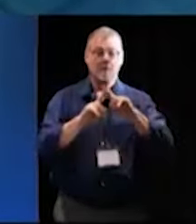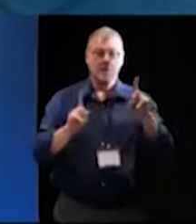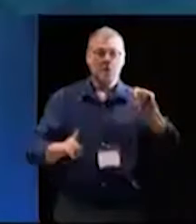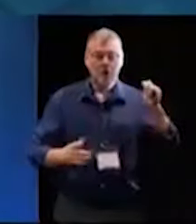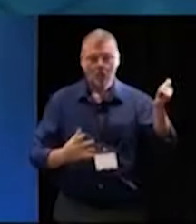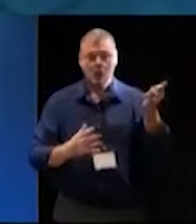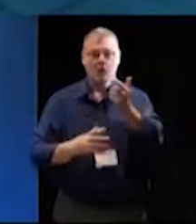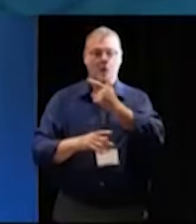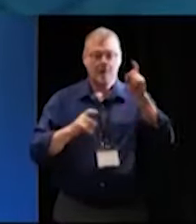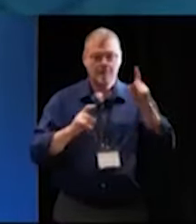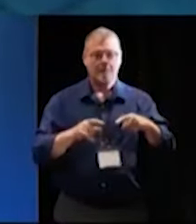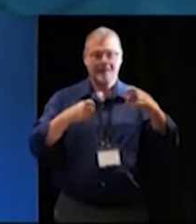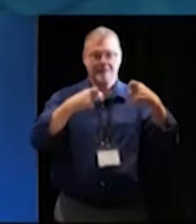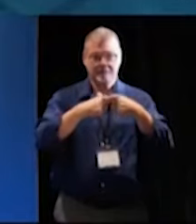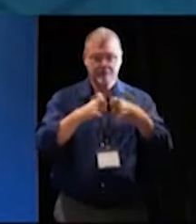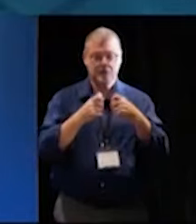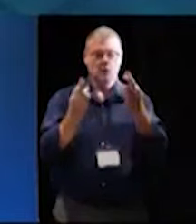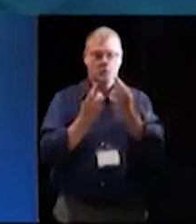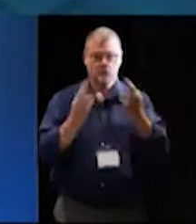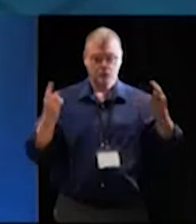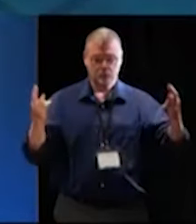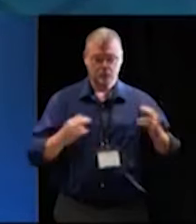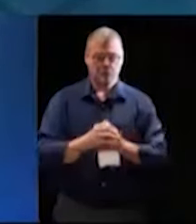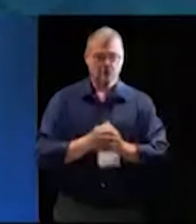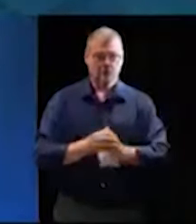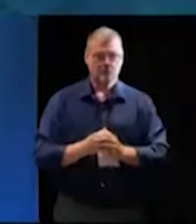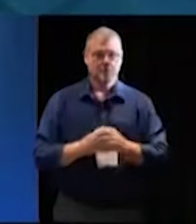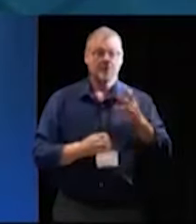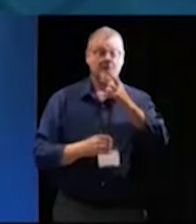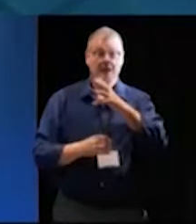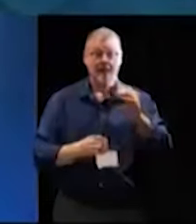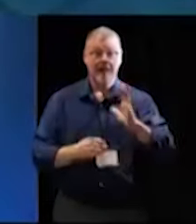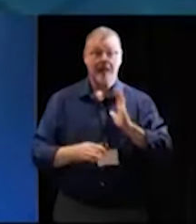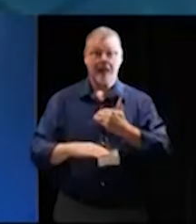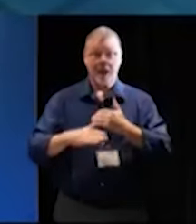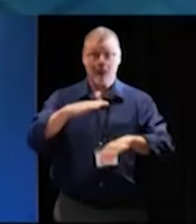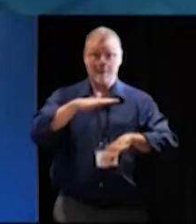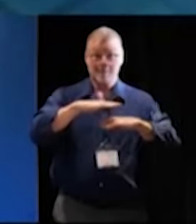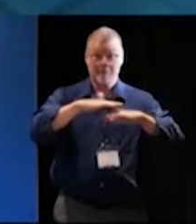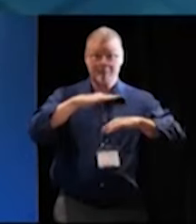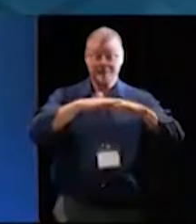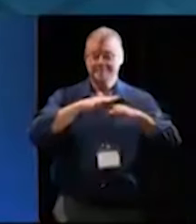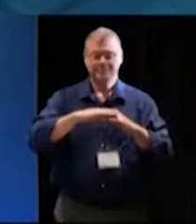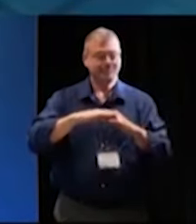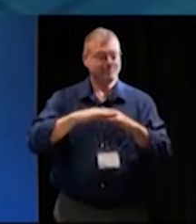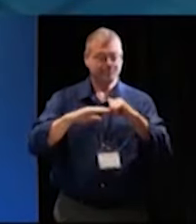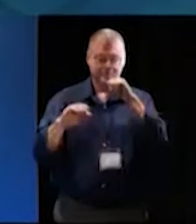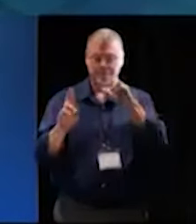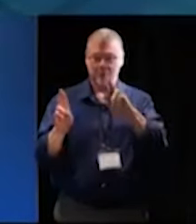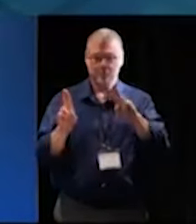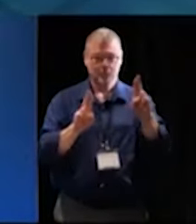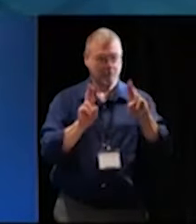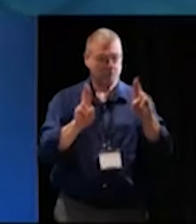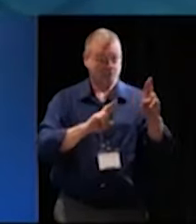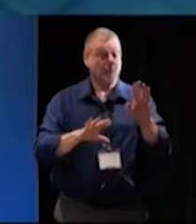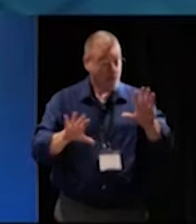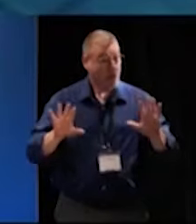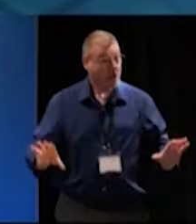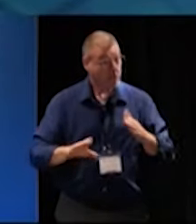be powered with sources. And our capacity, my friends, is not there right now. We're doing the best we